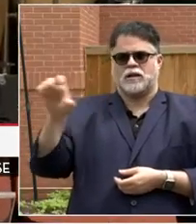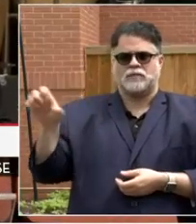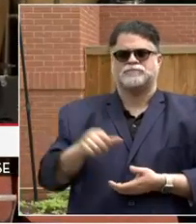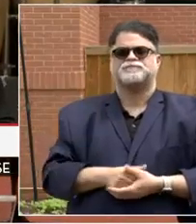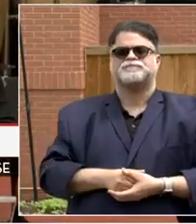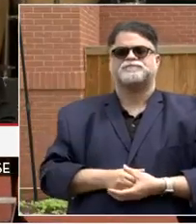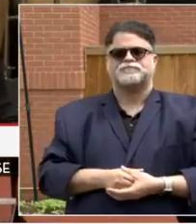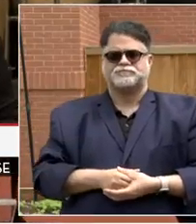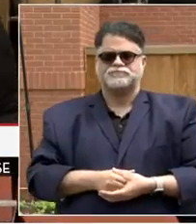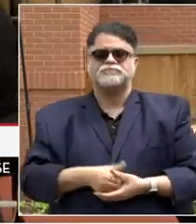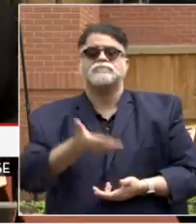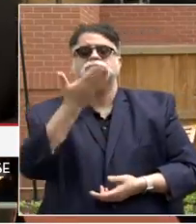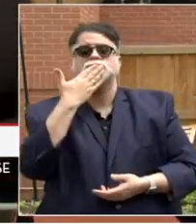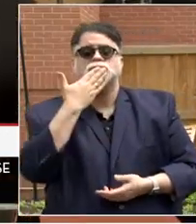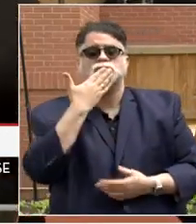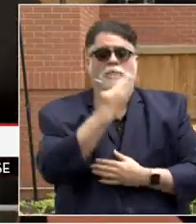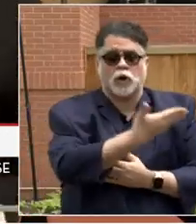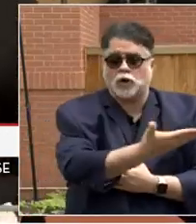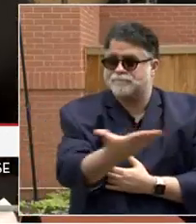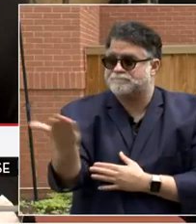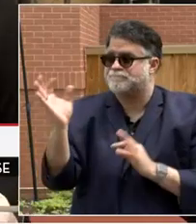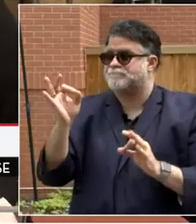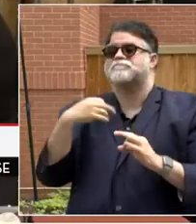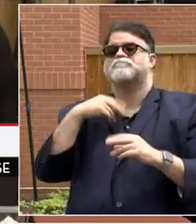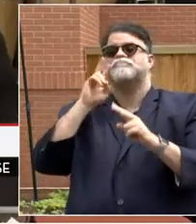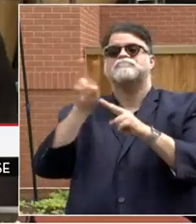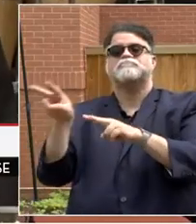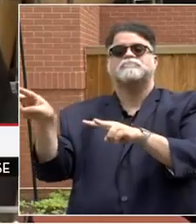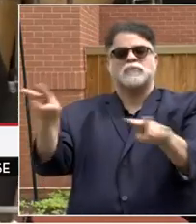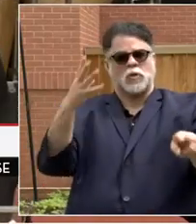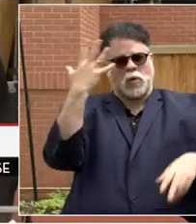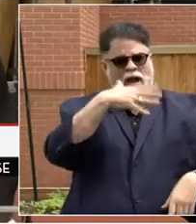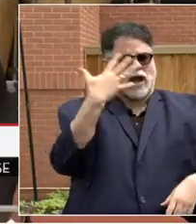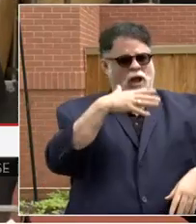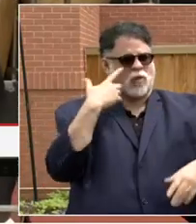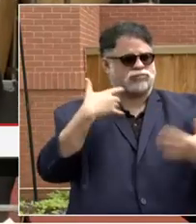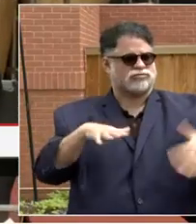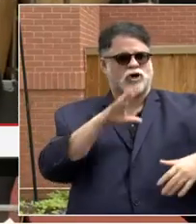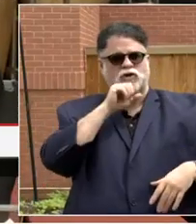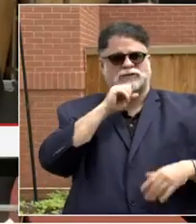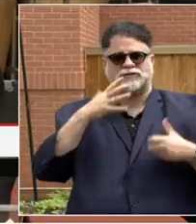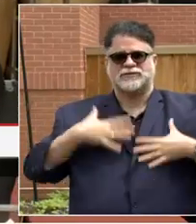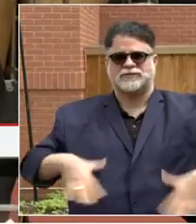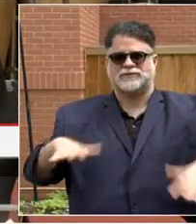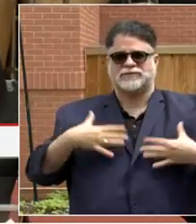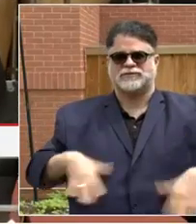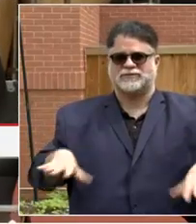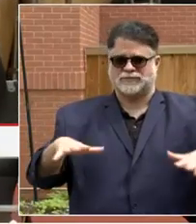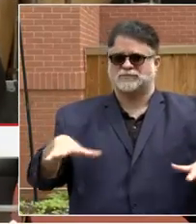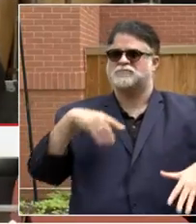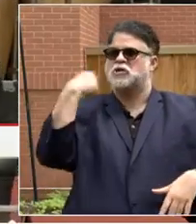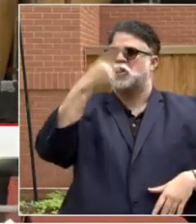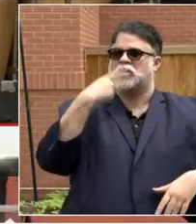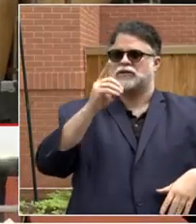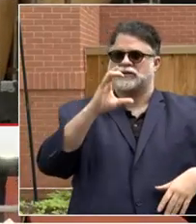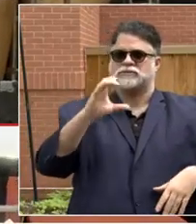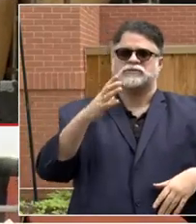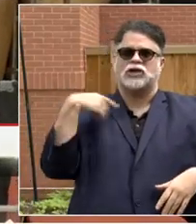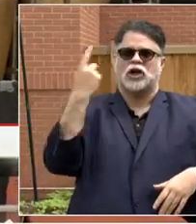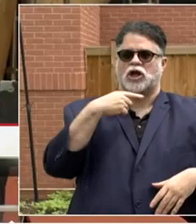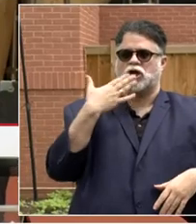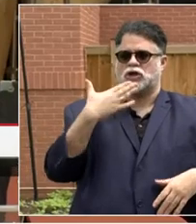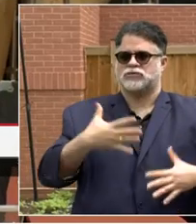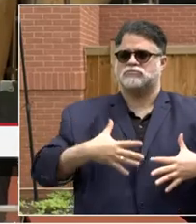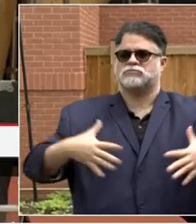All of this orange looks great out here today. And DC is representing today on the National Gun Violence Awareness